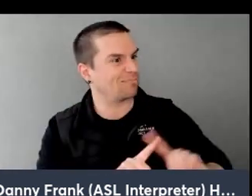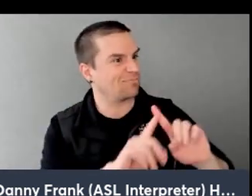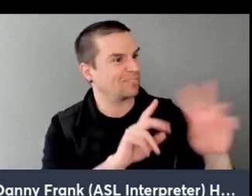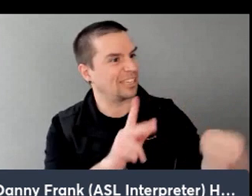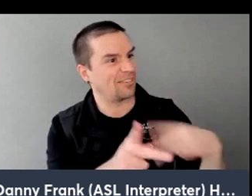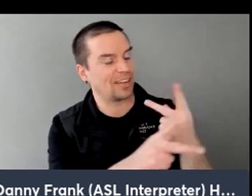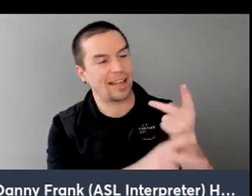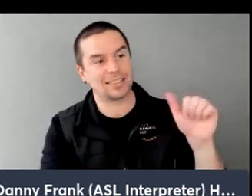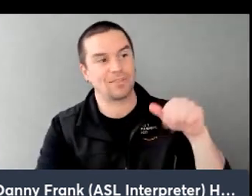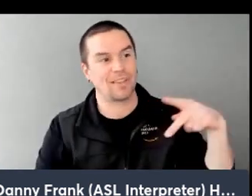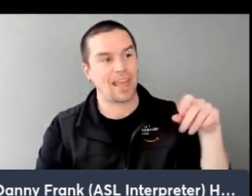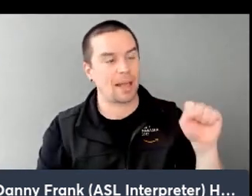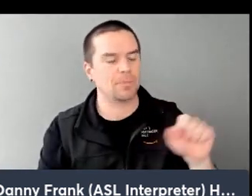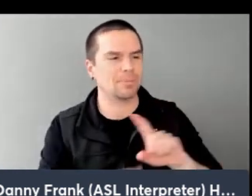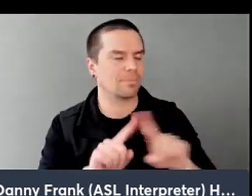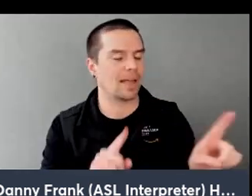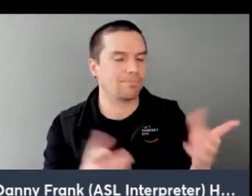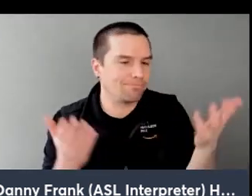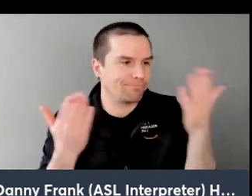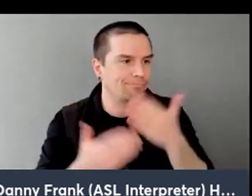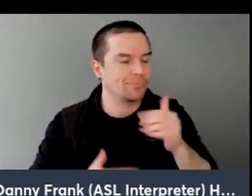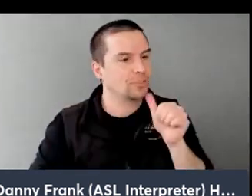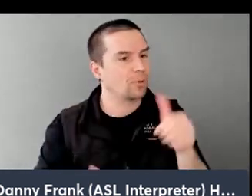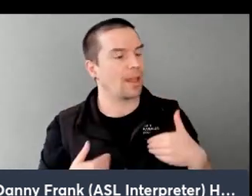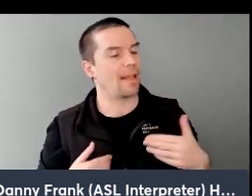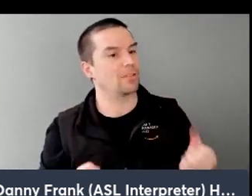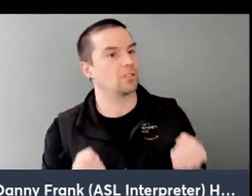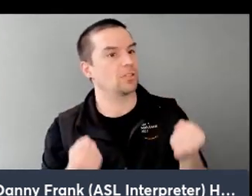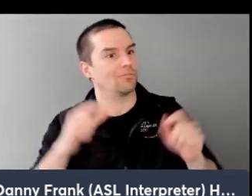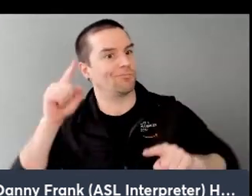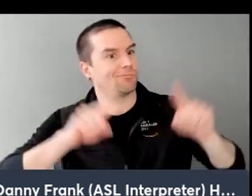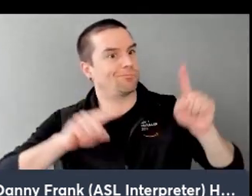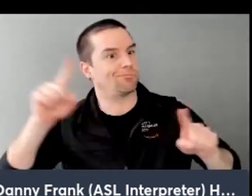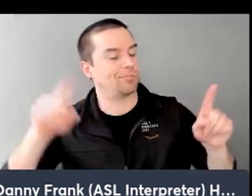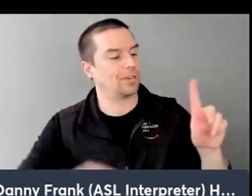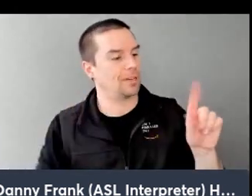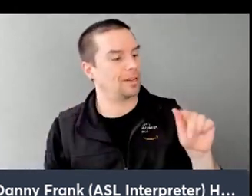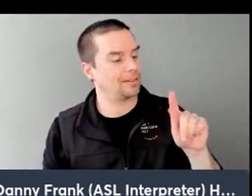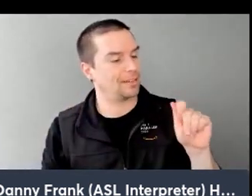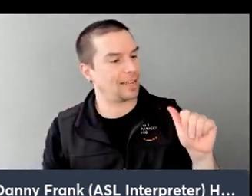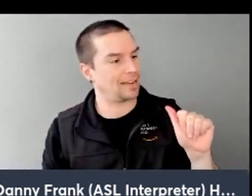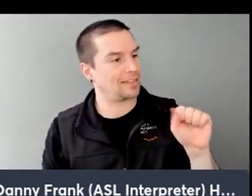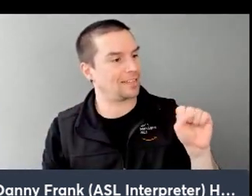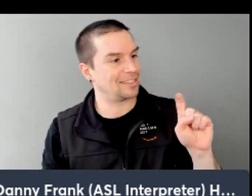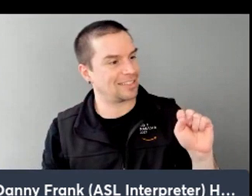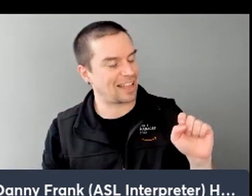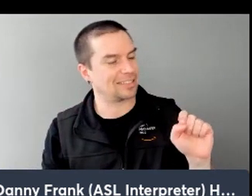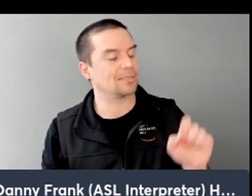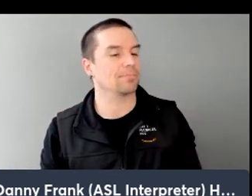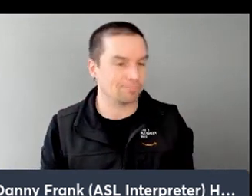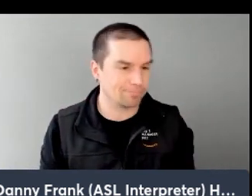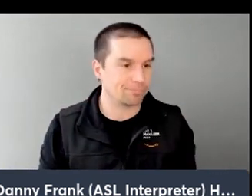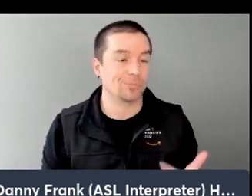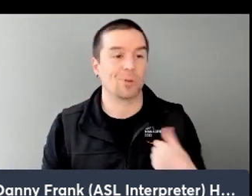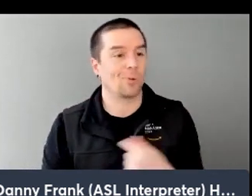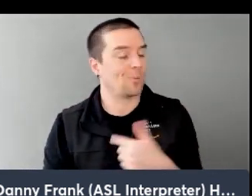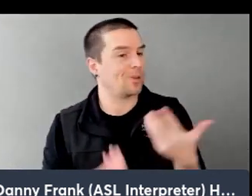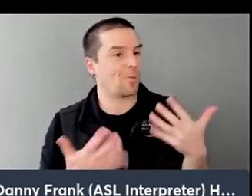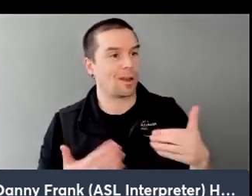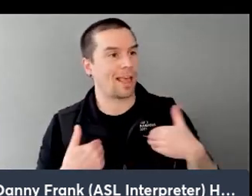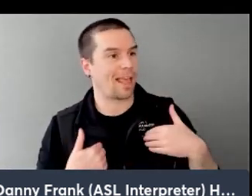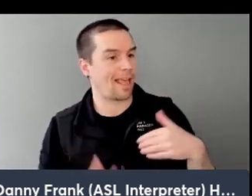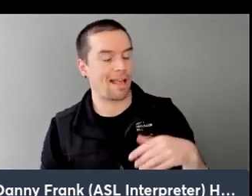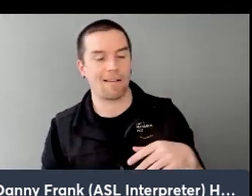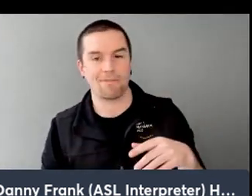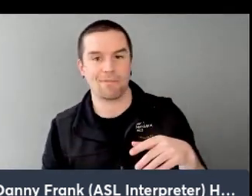have such a diversity of data sets for every application. Yeah, like we don't want to have data sets of 1,000